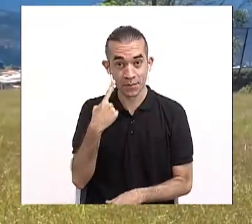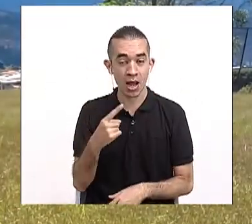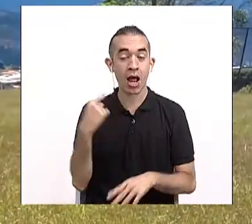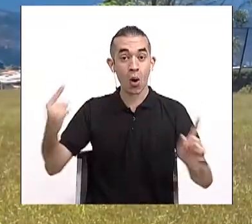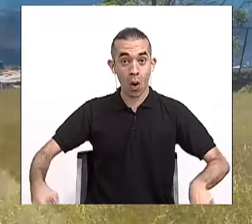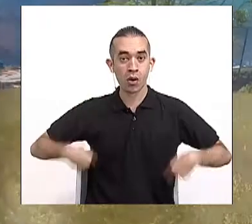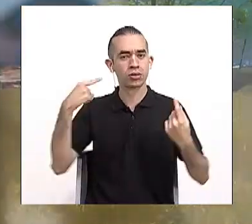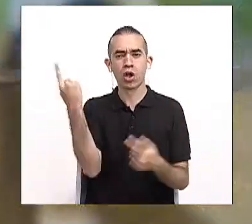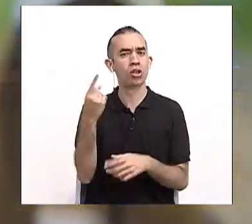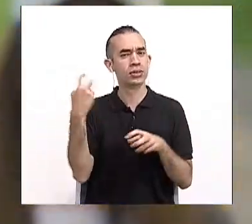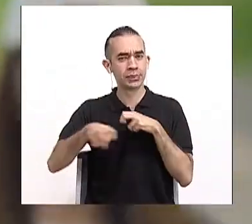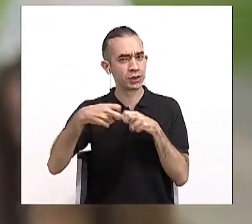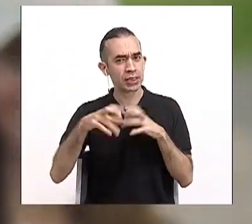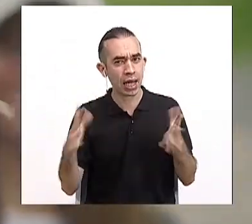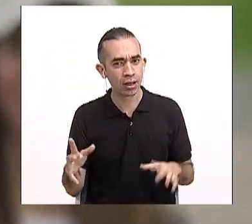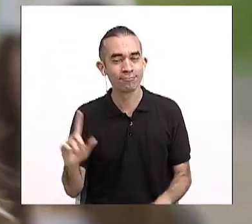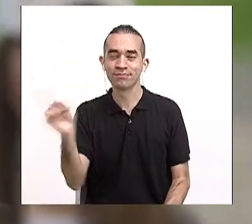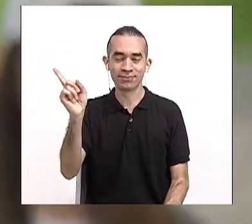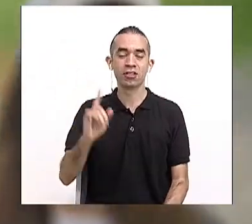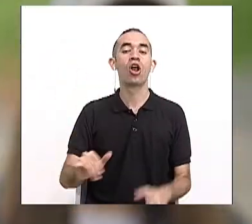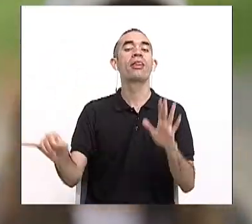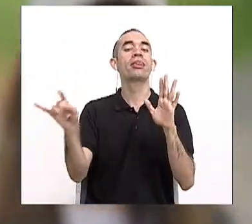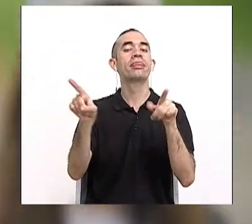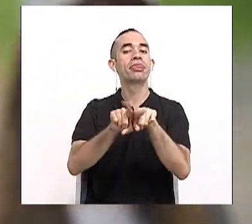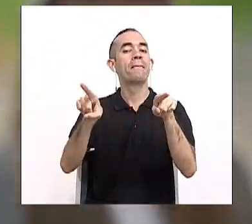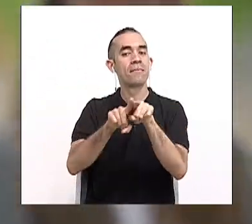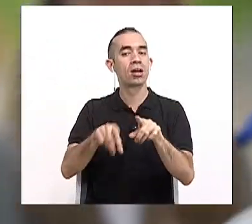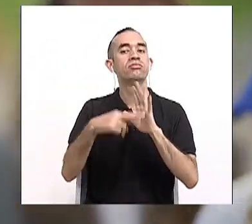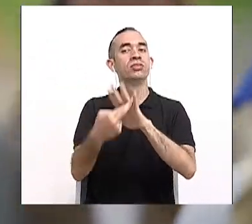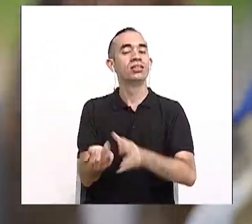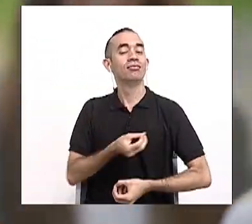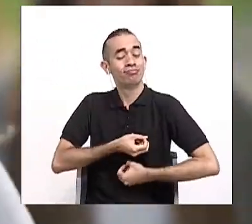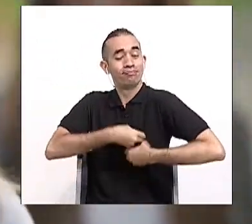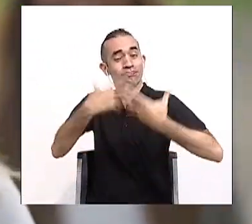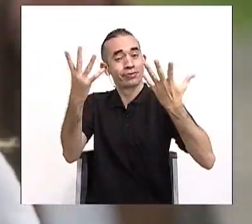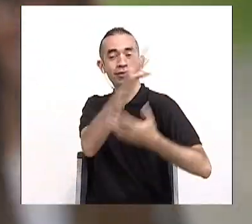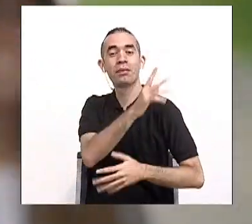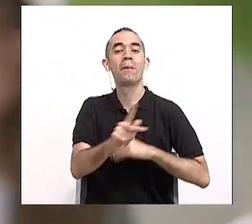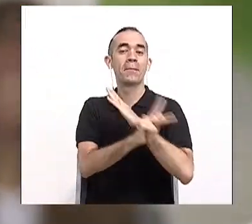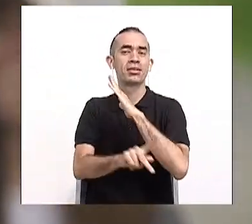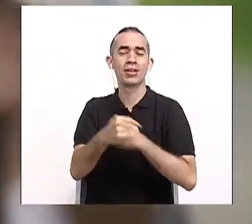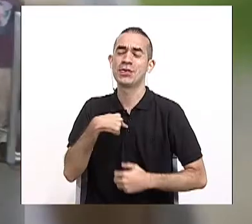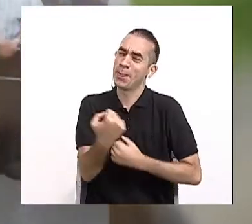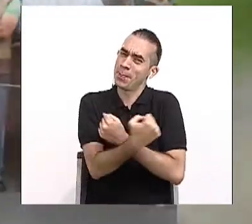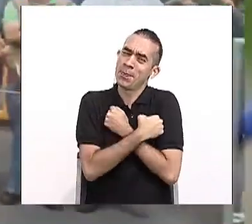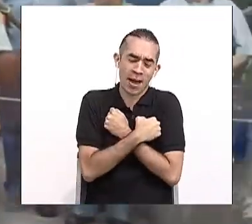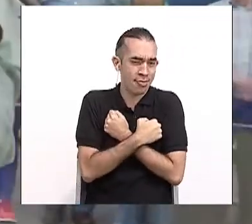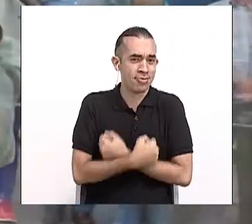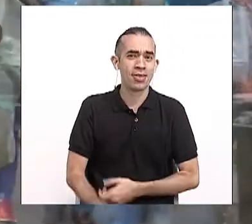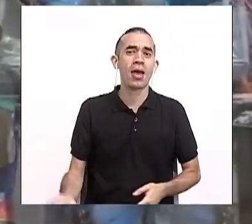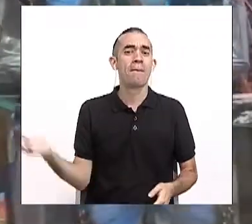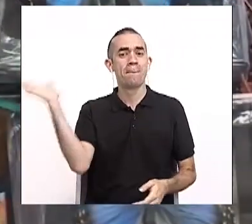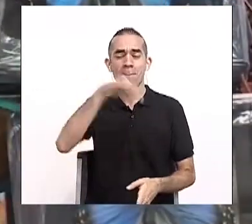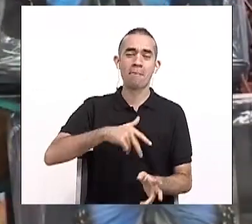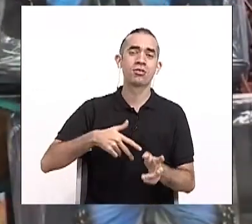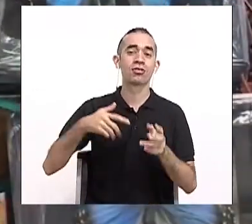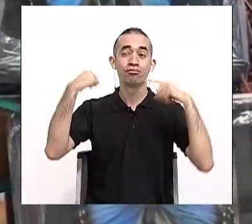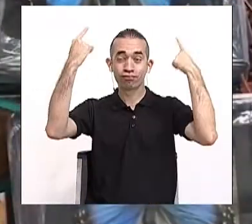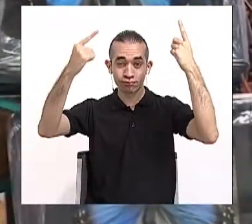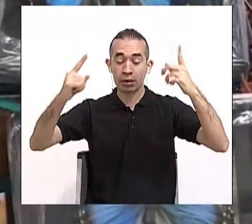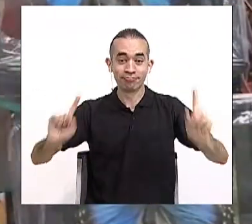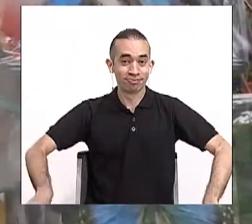their effort to bring exports to the main ports of Costa Rica. Teacher, just like in the video, as we can